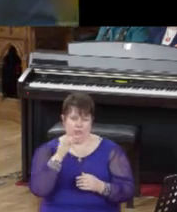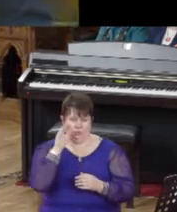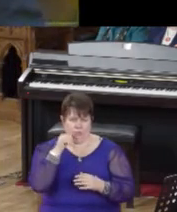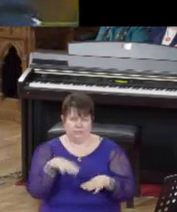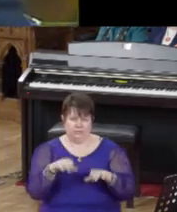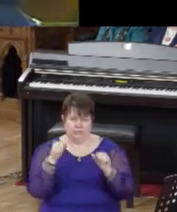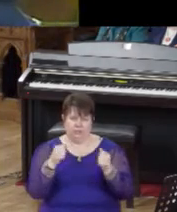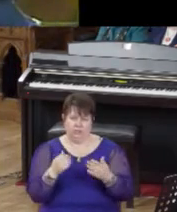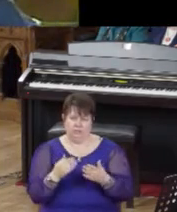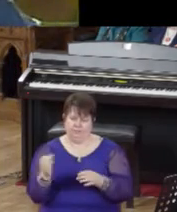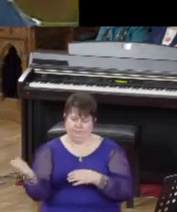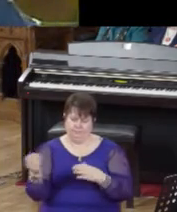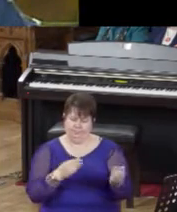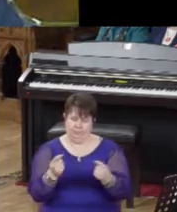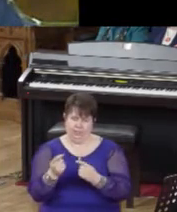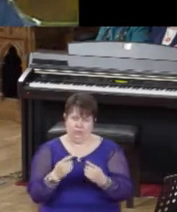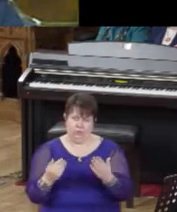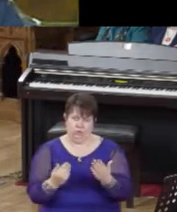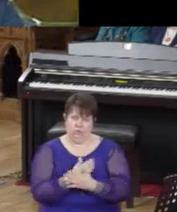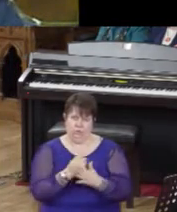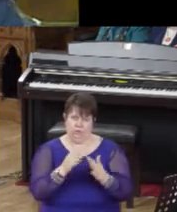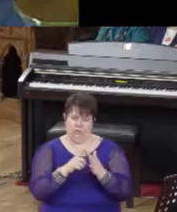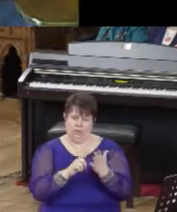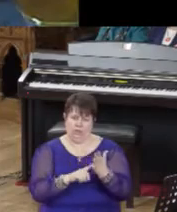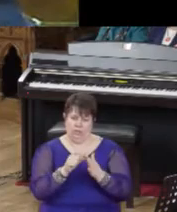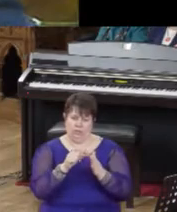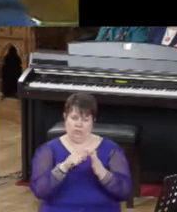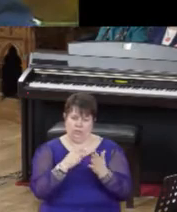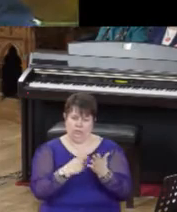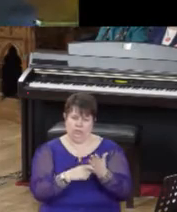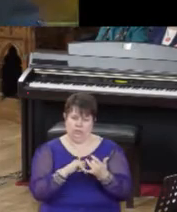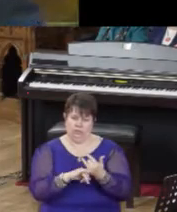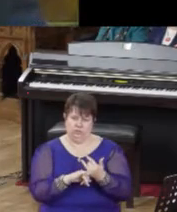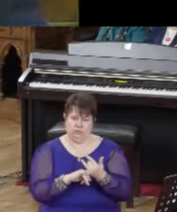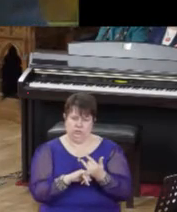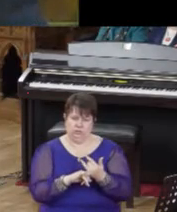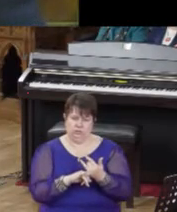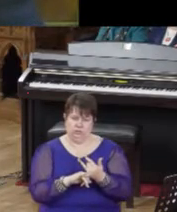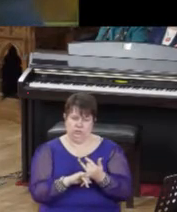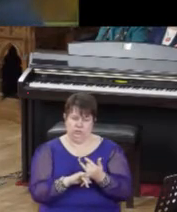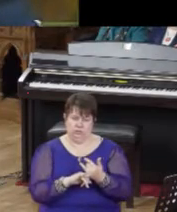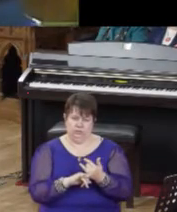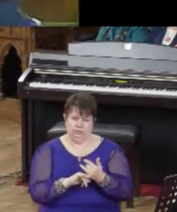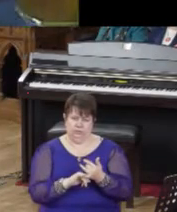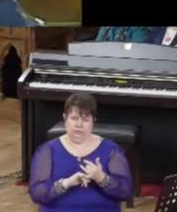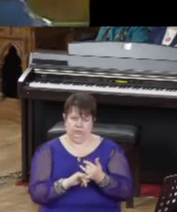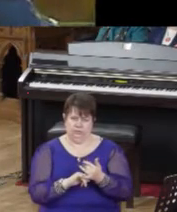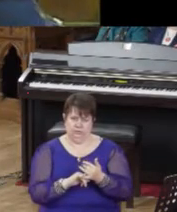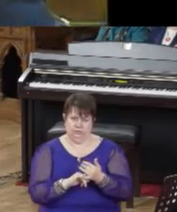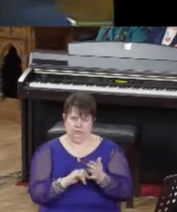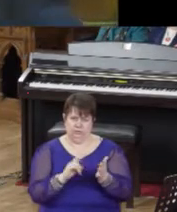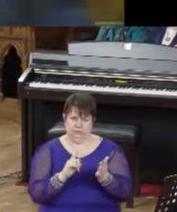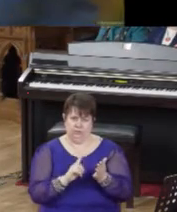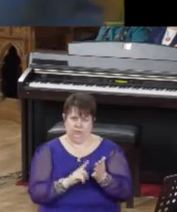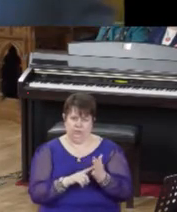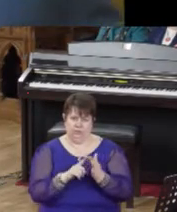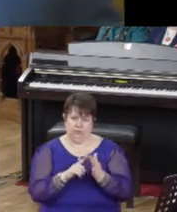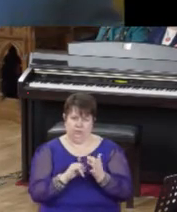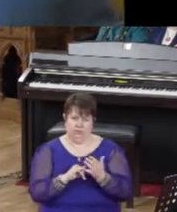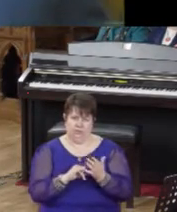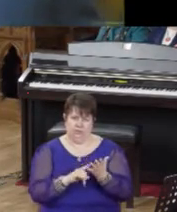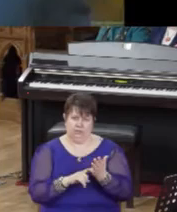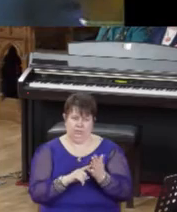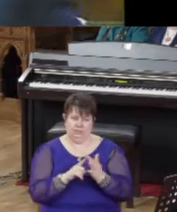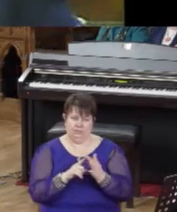elders to our leadership team, and so I've got an edict to read, so bear with me, will you? Leslie Angus, Elaine Geddes,